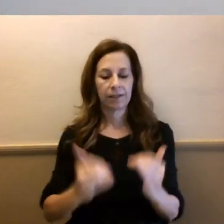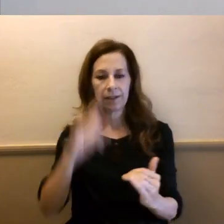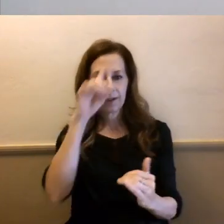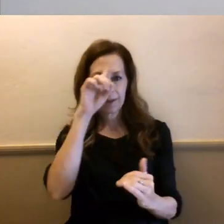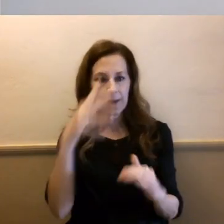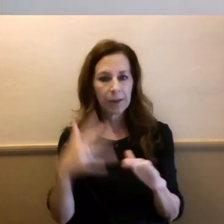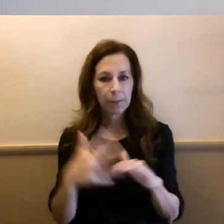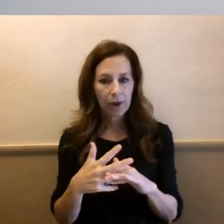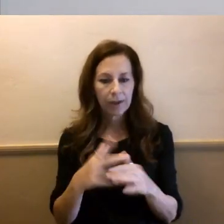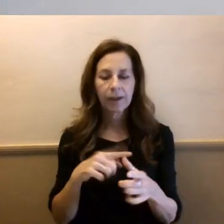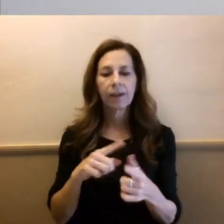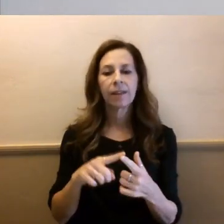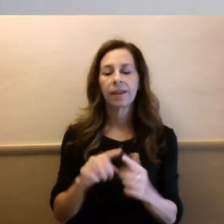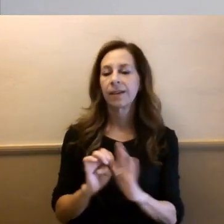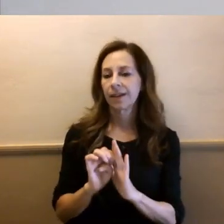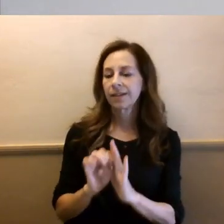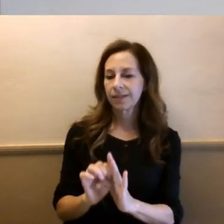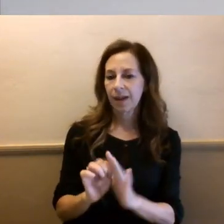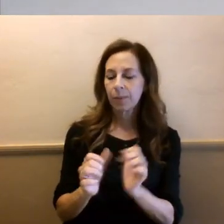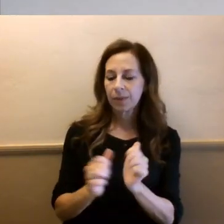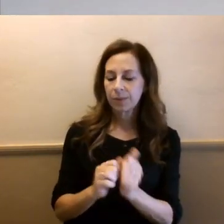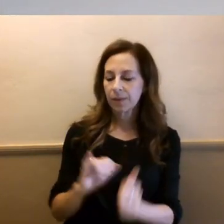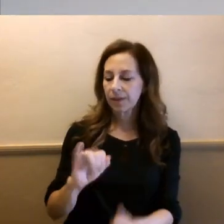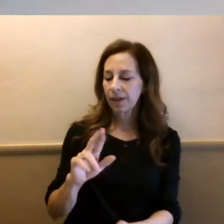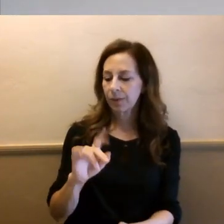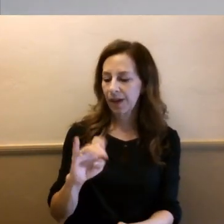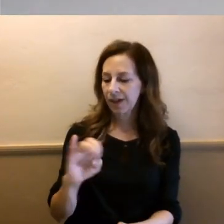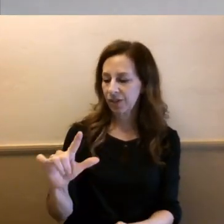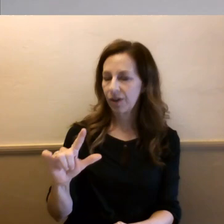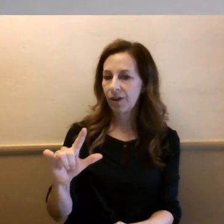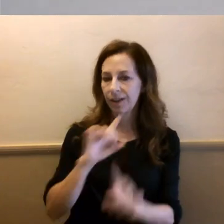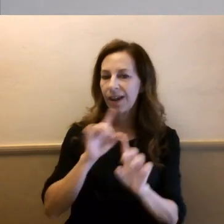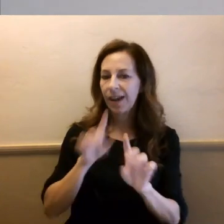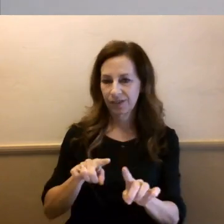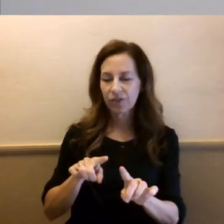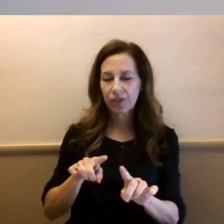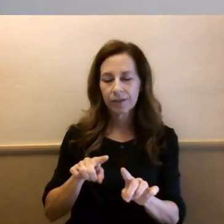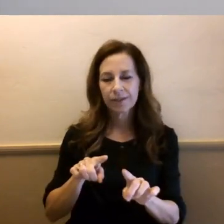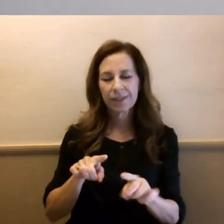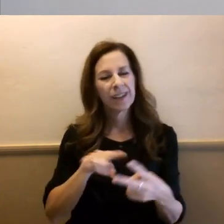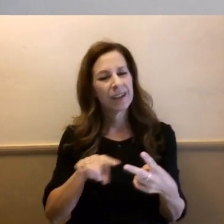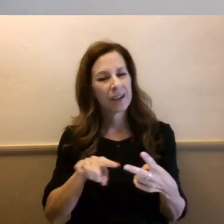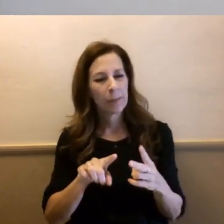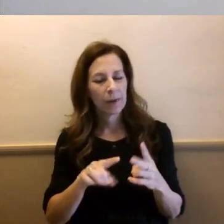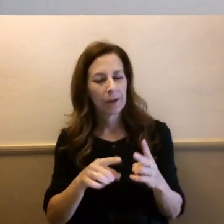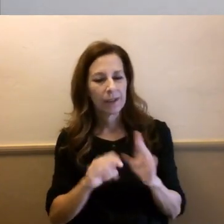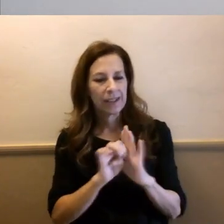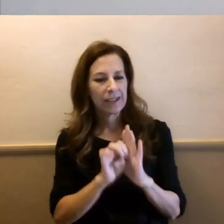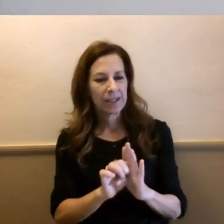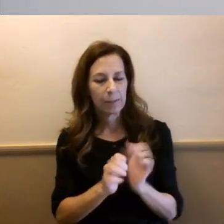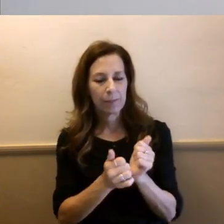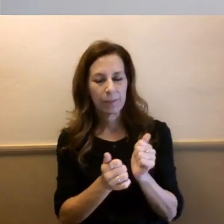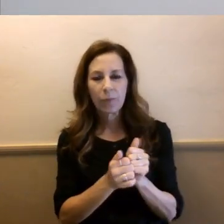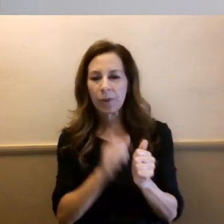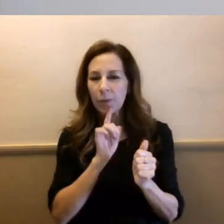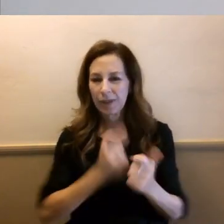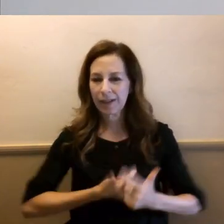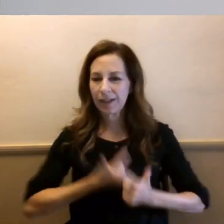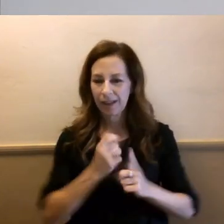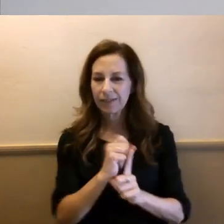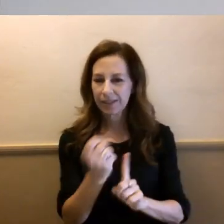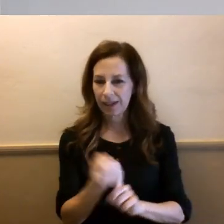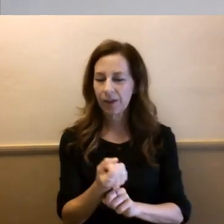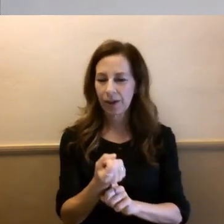Then we'll go back with some examples that have irrational answers, a couple examples that have real life scenarios using